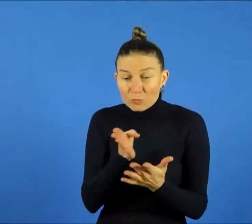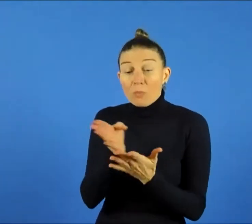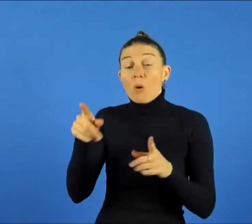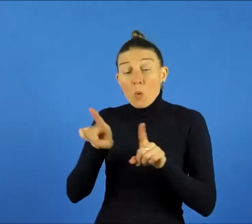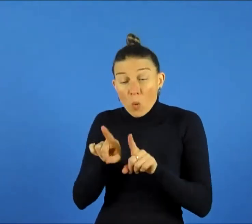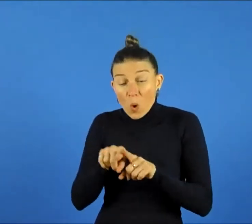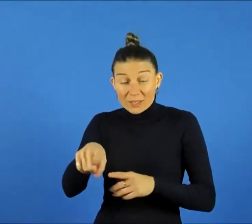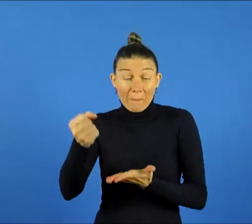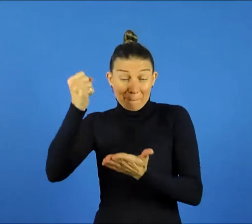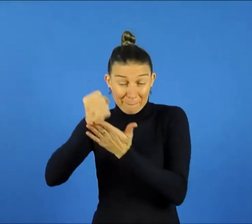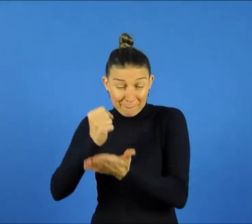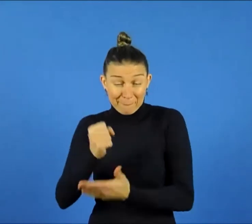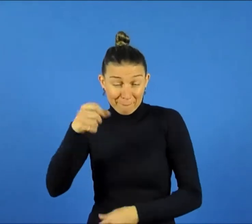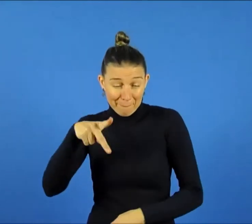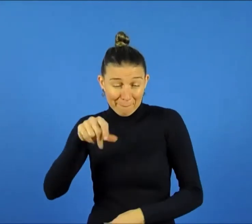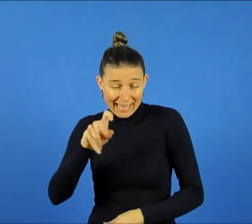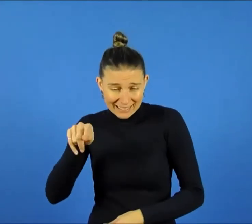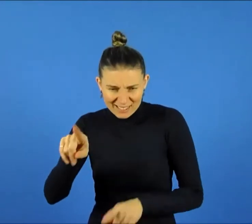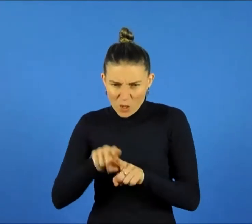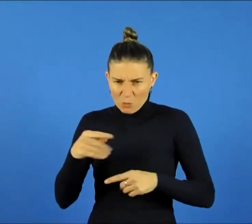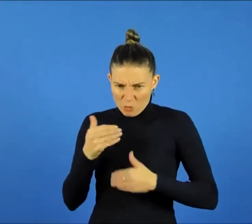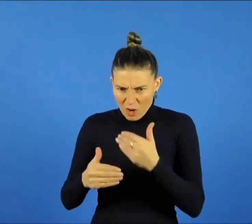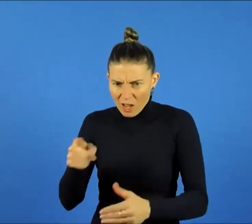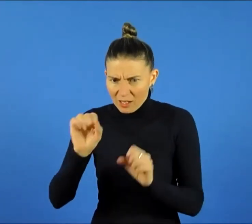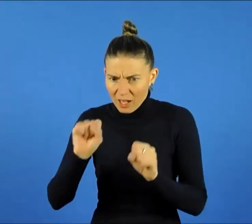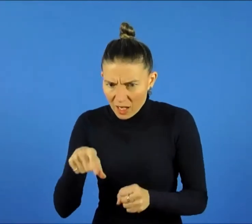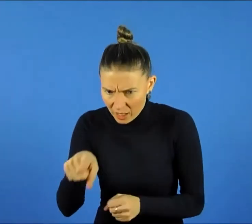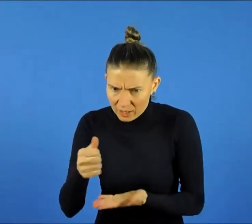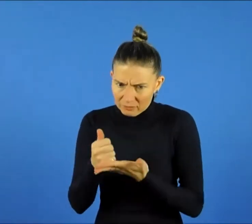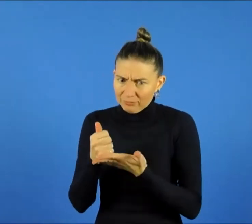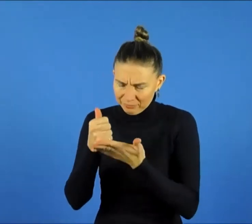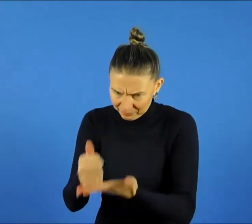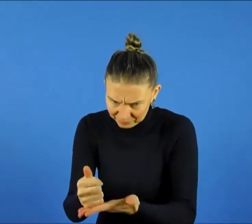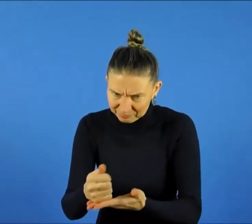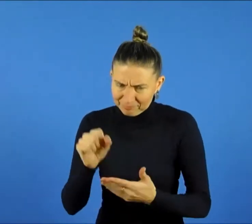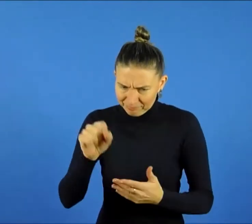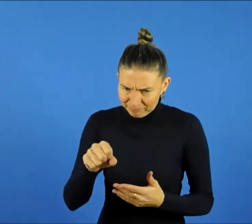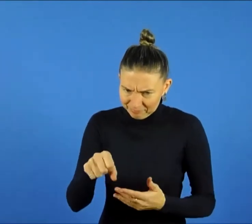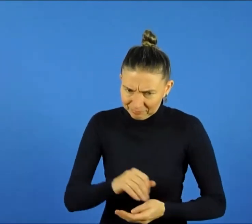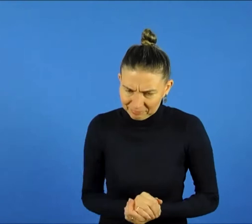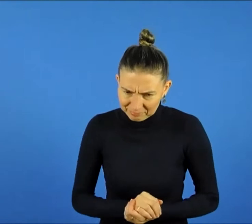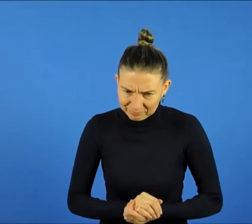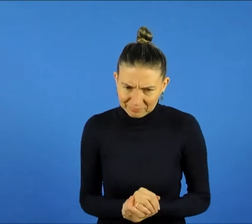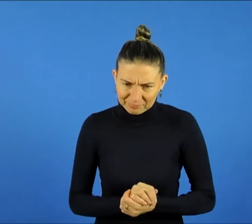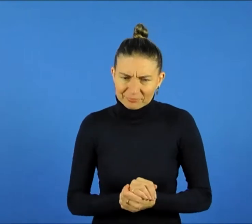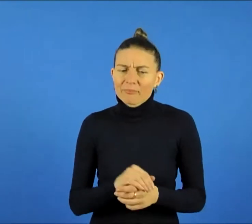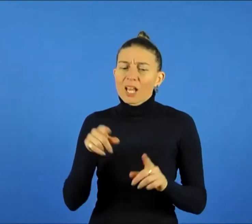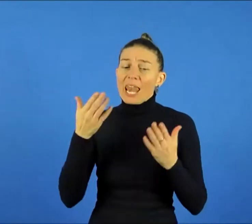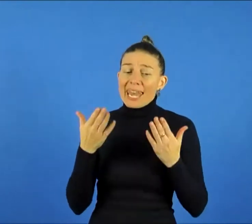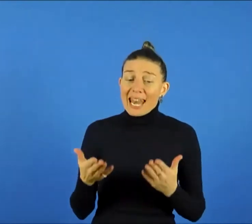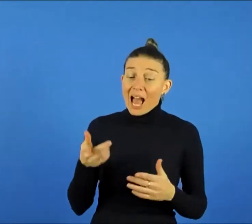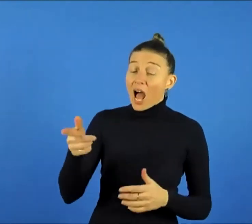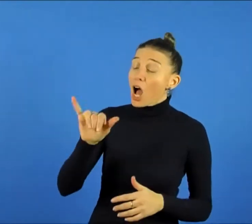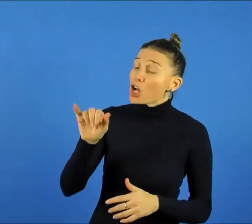of getting patent. So I would like to ask Yaroslav if you would like to close with a